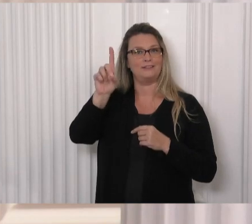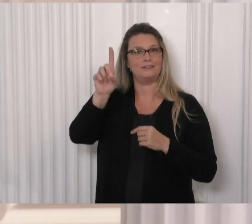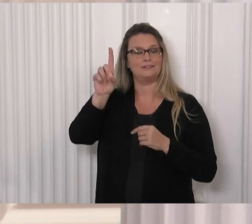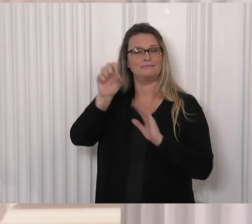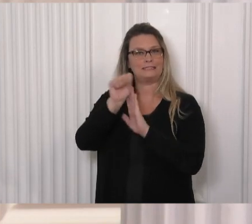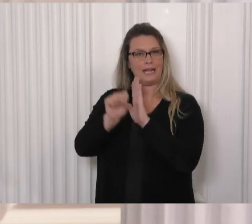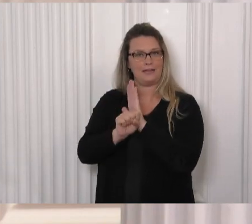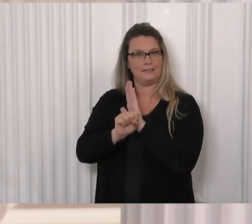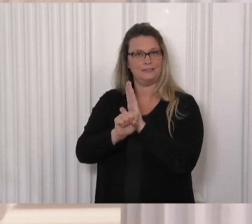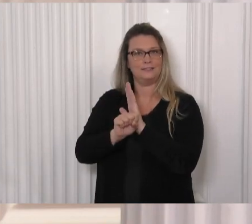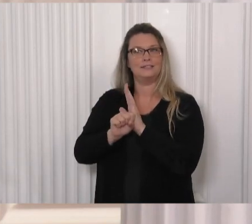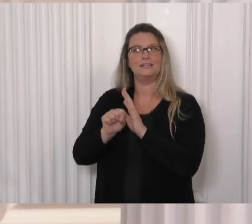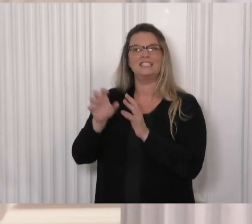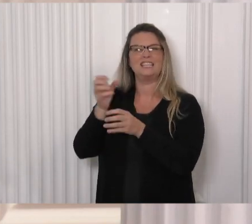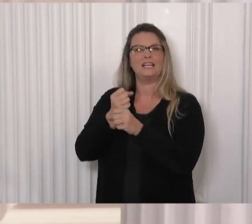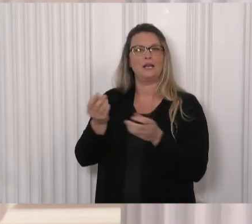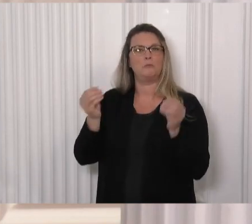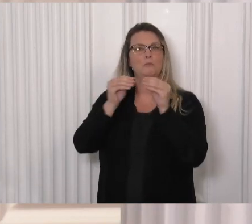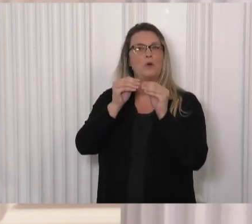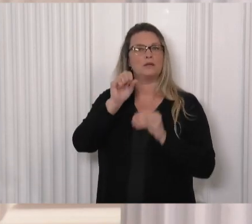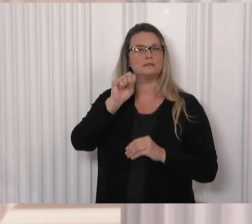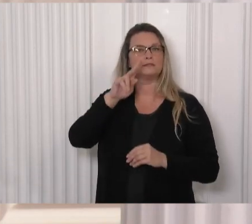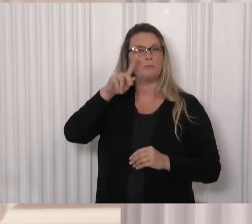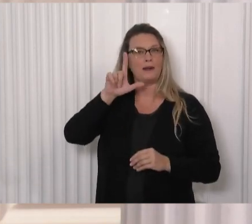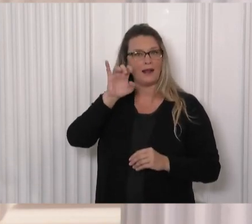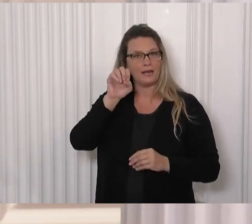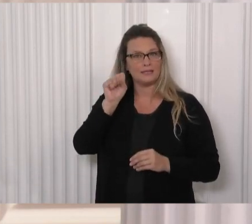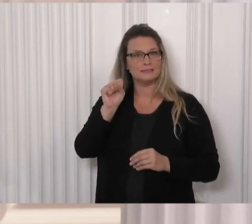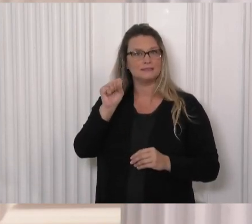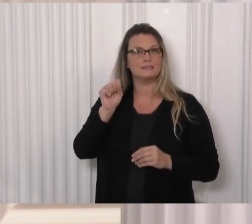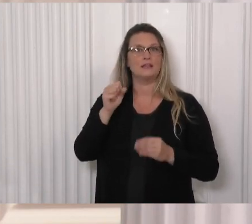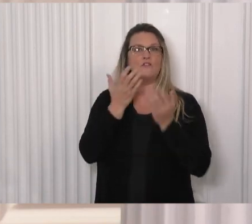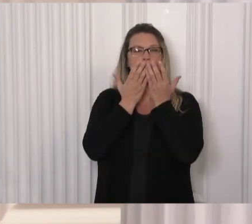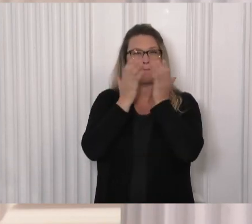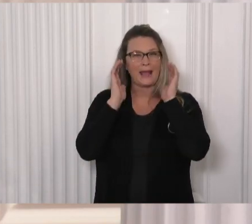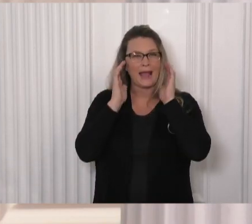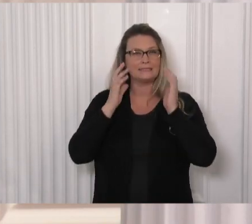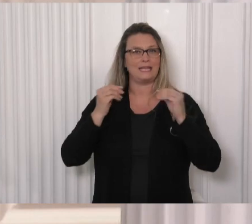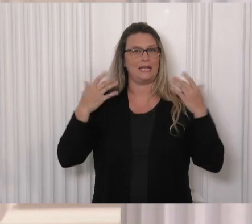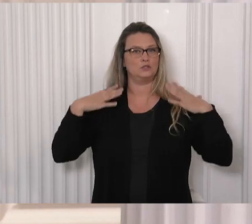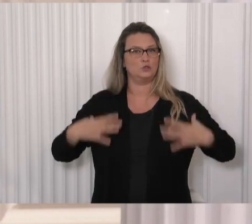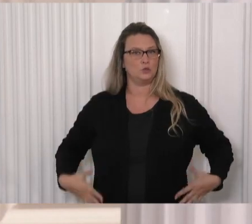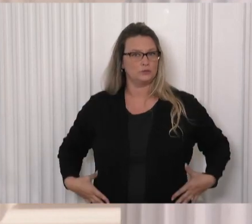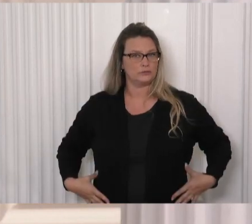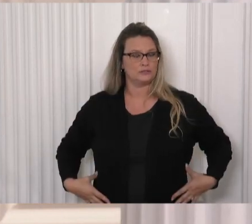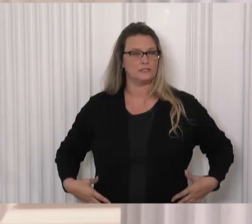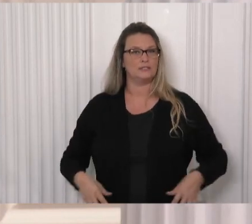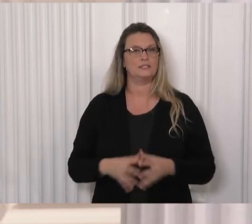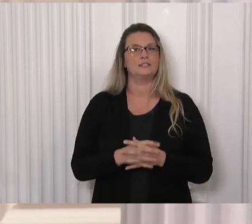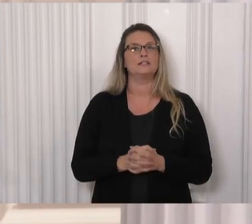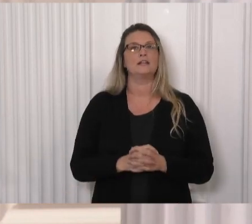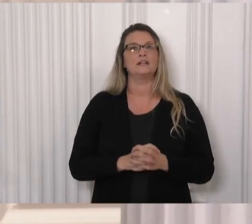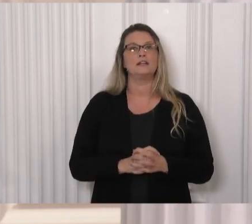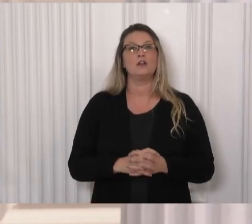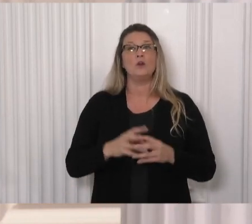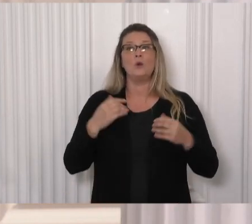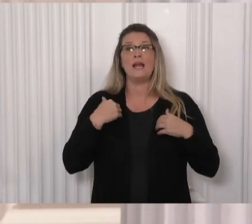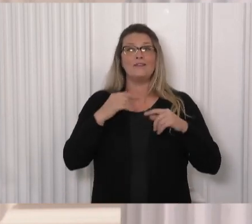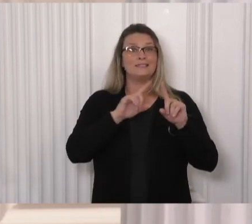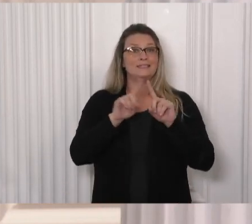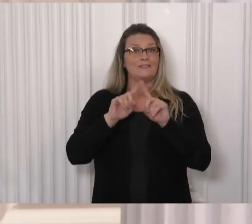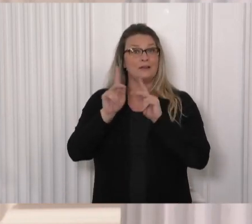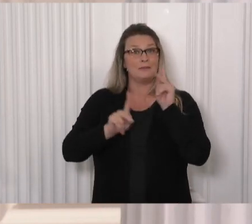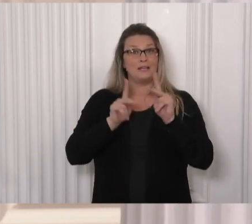suits. Our general is working with our tourism commissioner, Chelsea Ruby, along with our